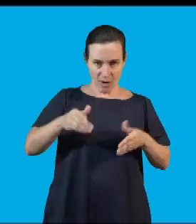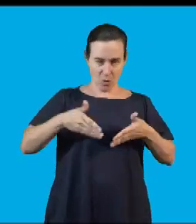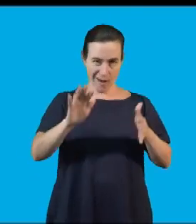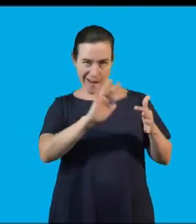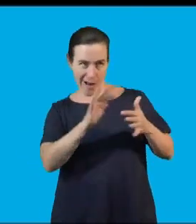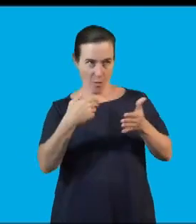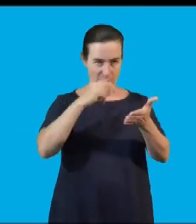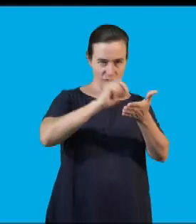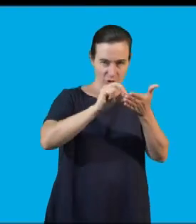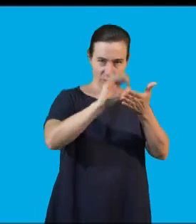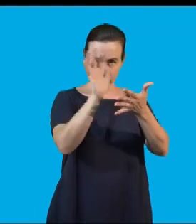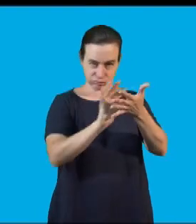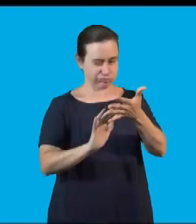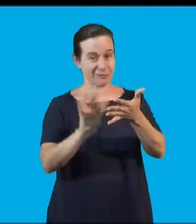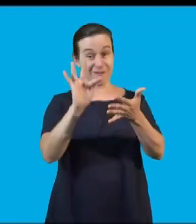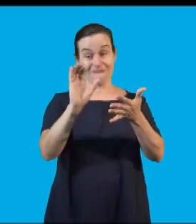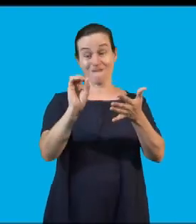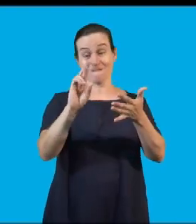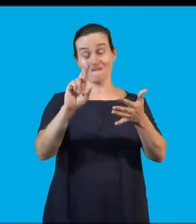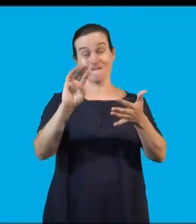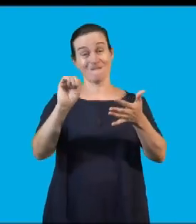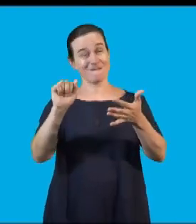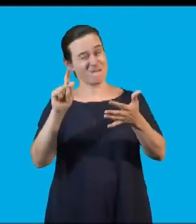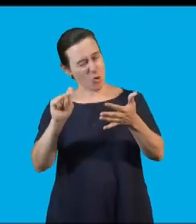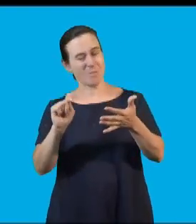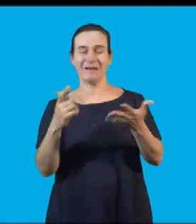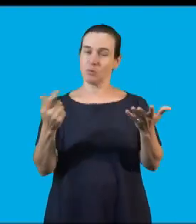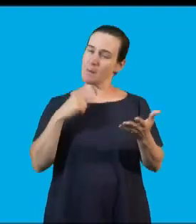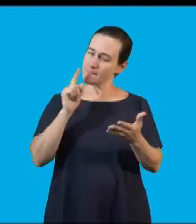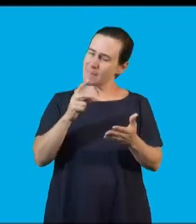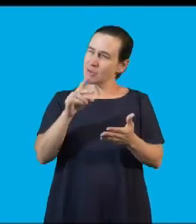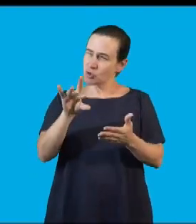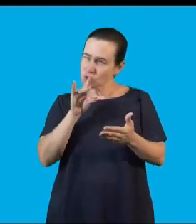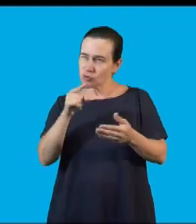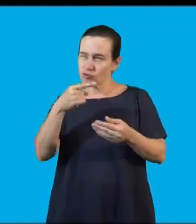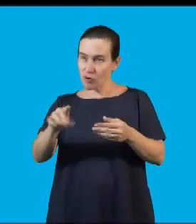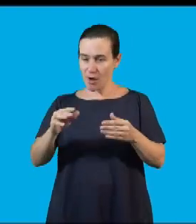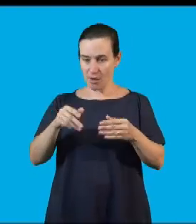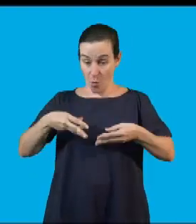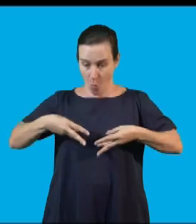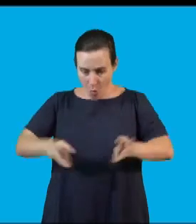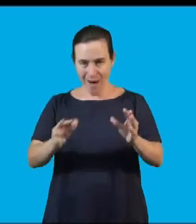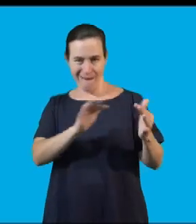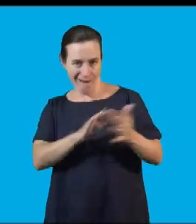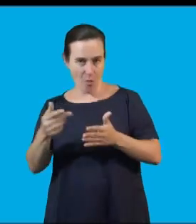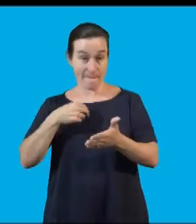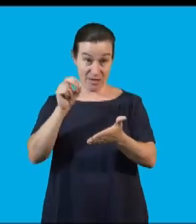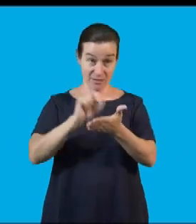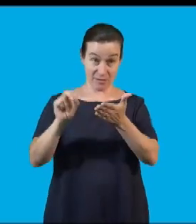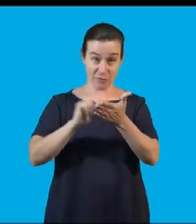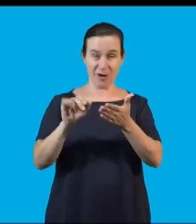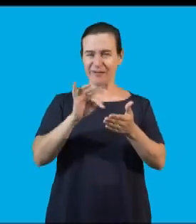It is essential that you apply the correct format to the text provided. Formatting errors are